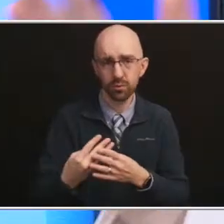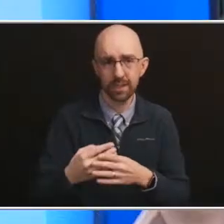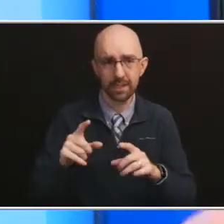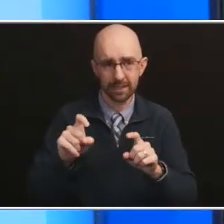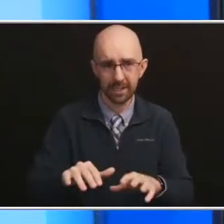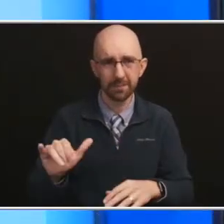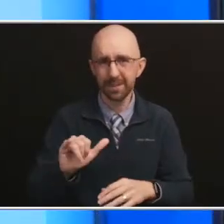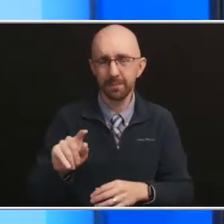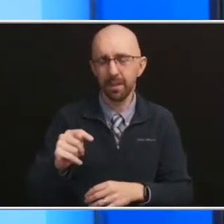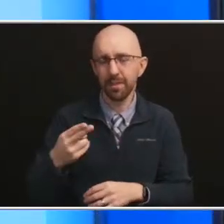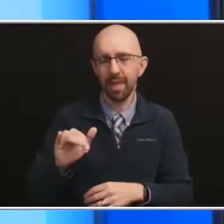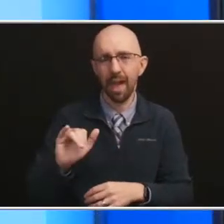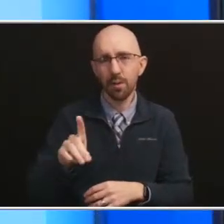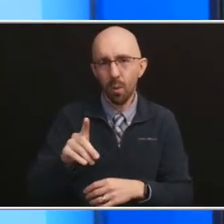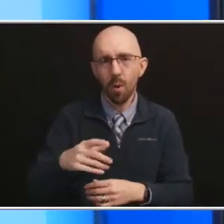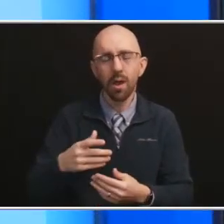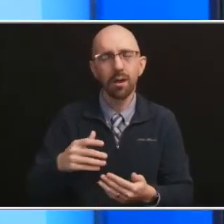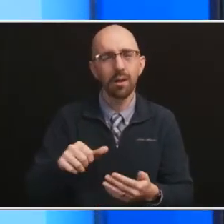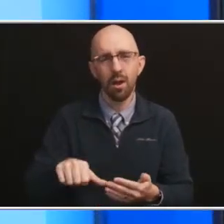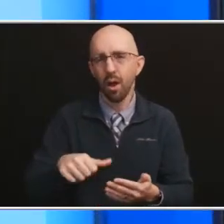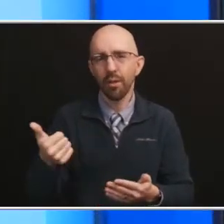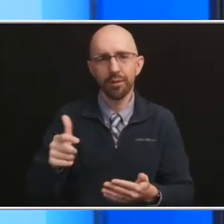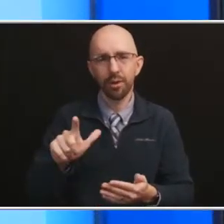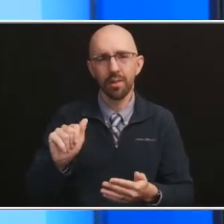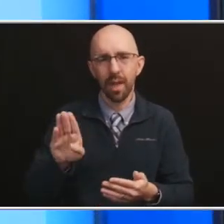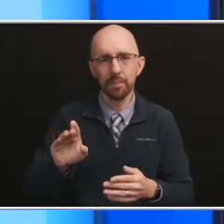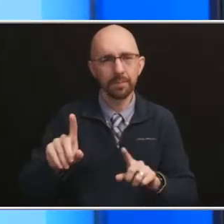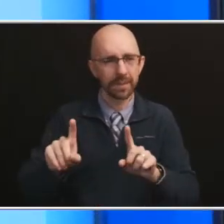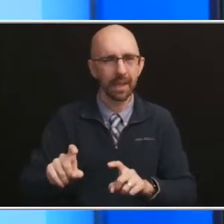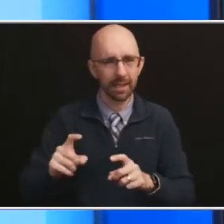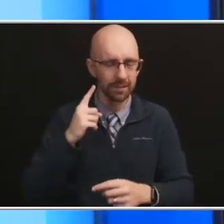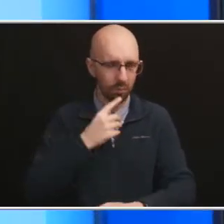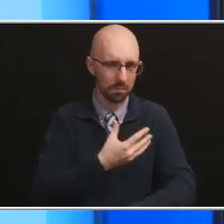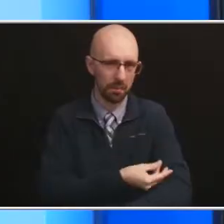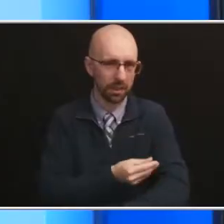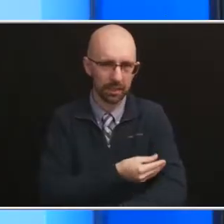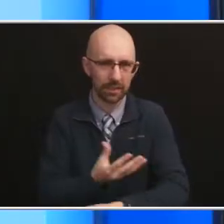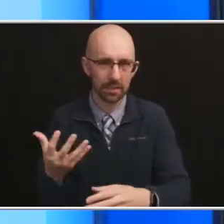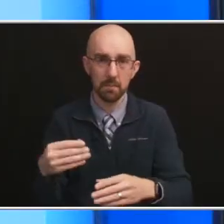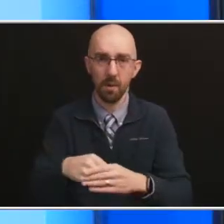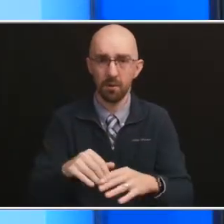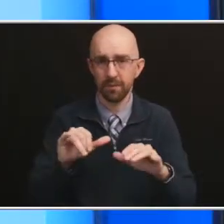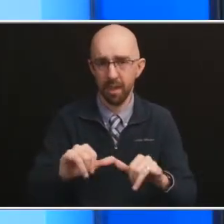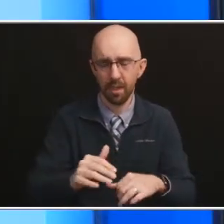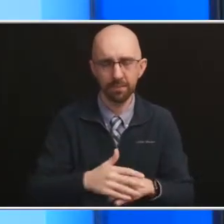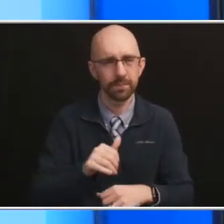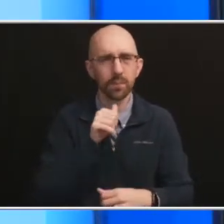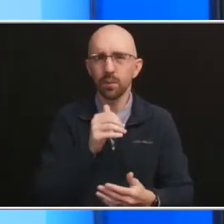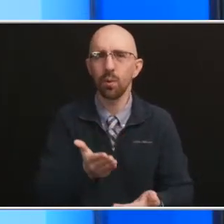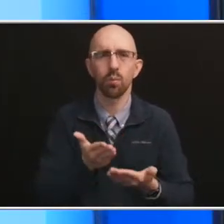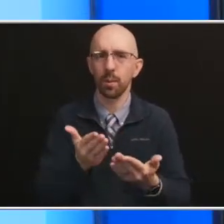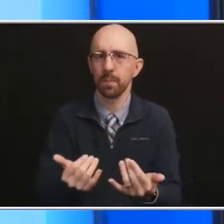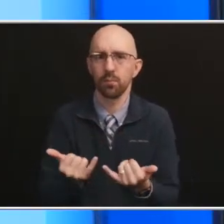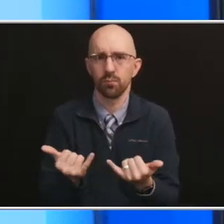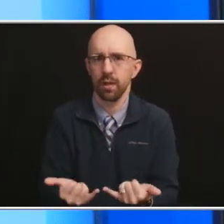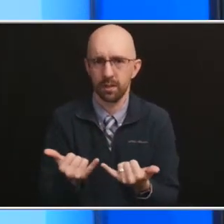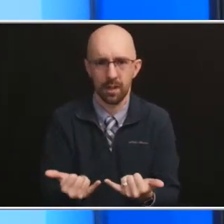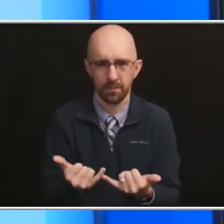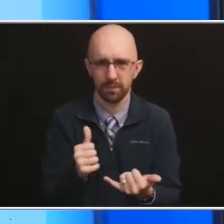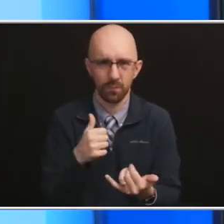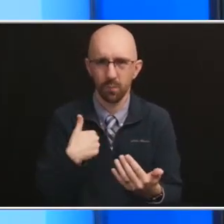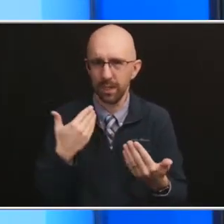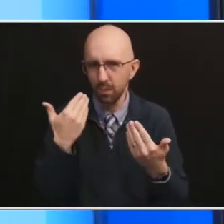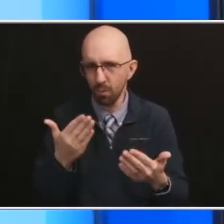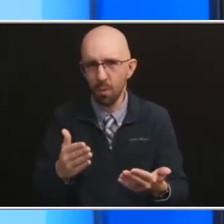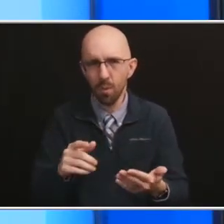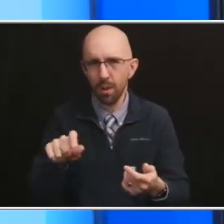thyroid and other lab tests where this blood test will be part of that. We don't recommend it right now because we don't yet know exactly what to